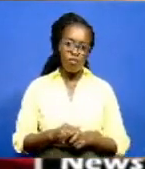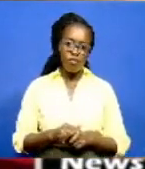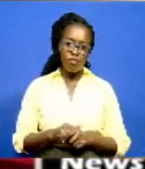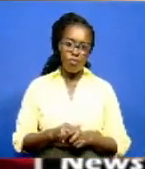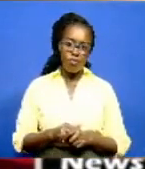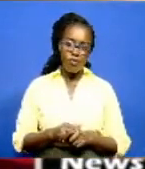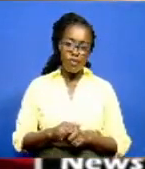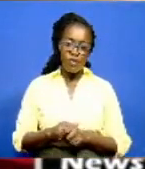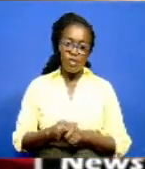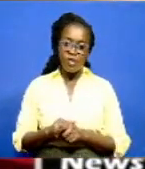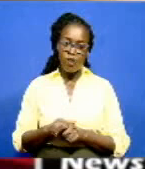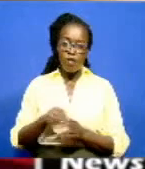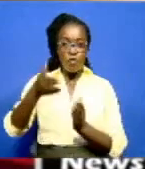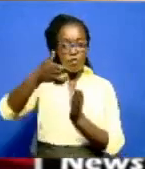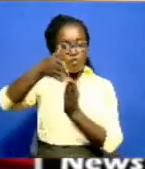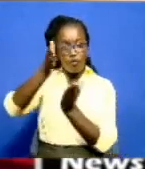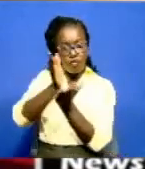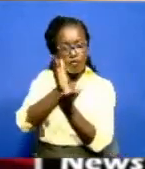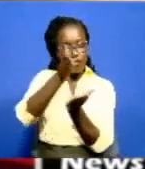tukachukua sampo za papai,